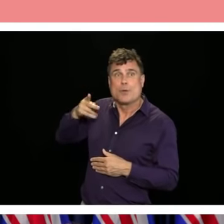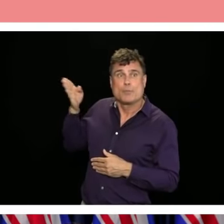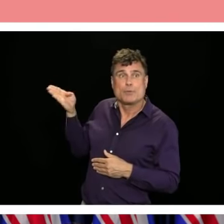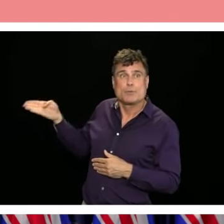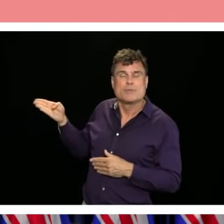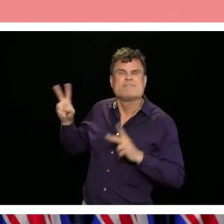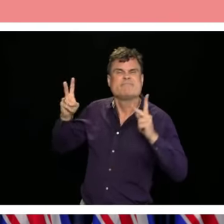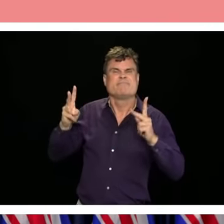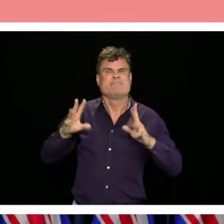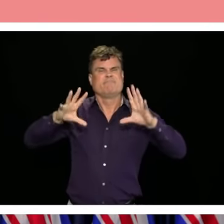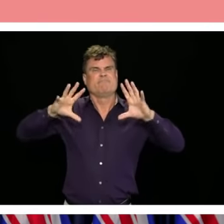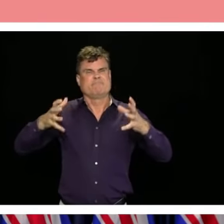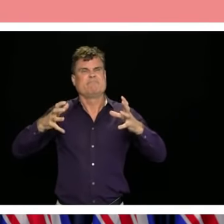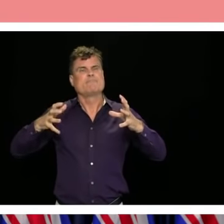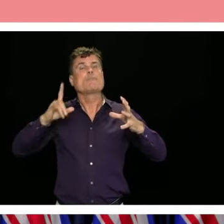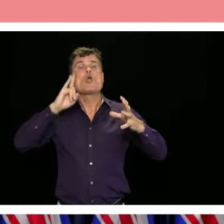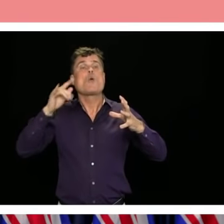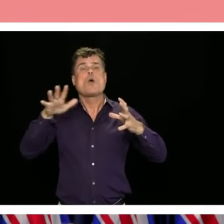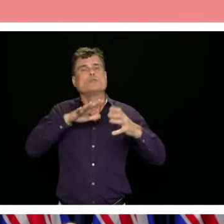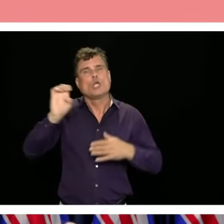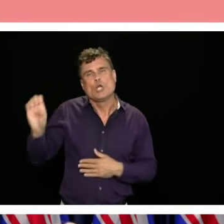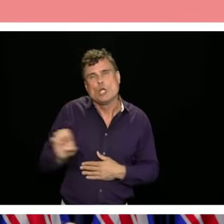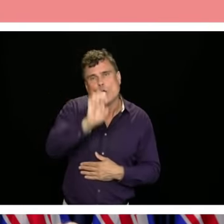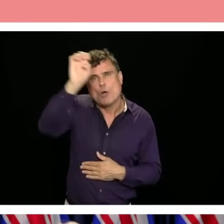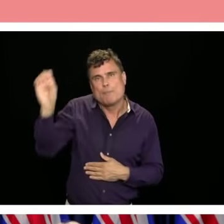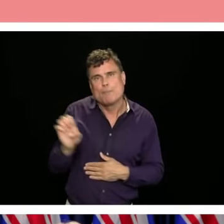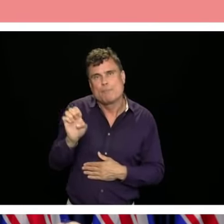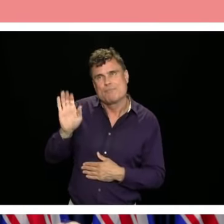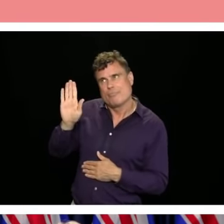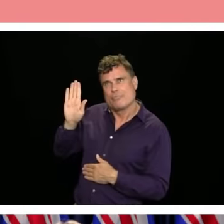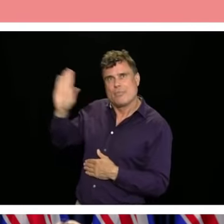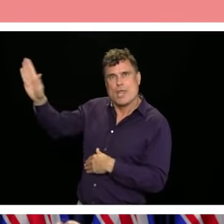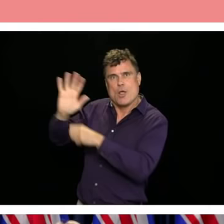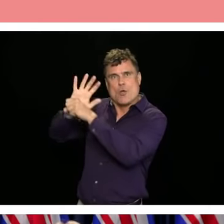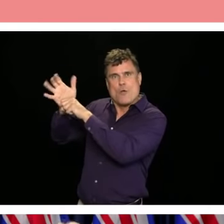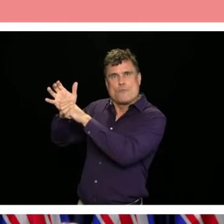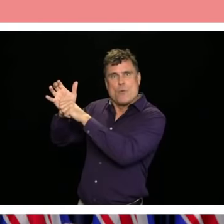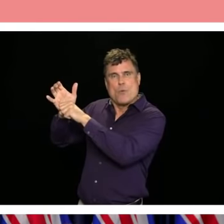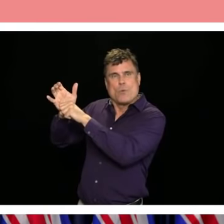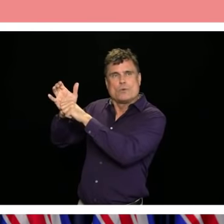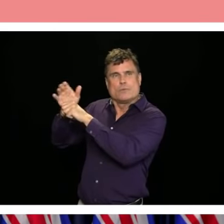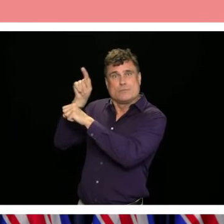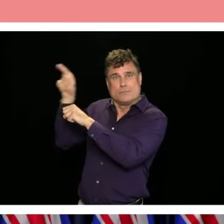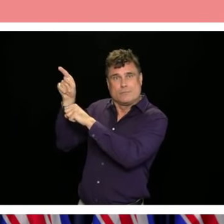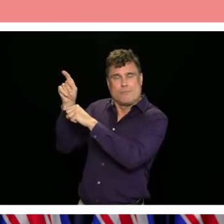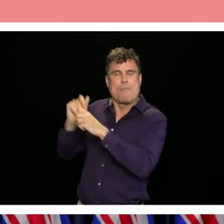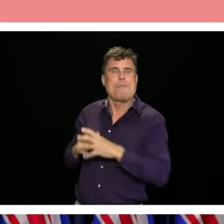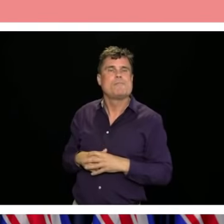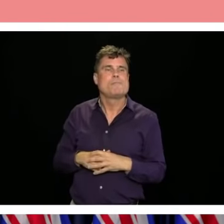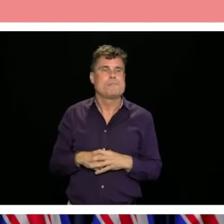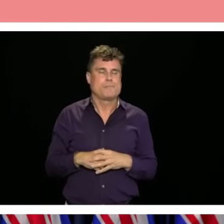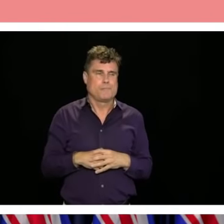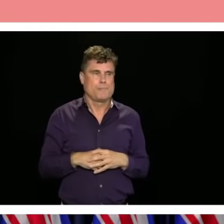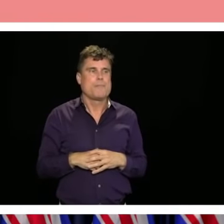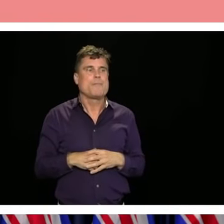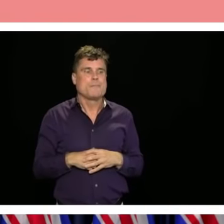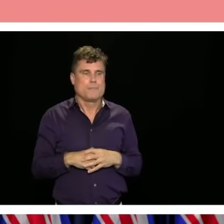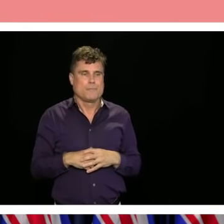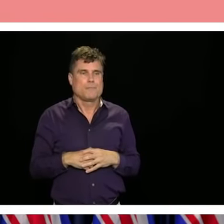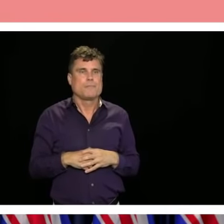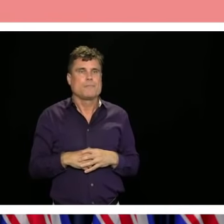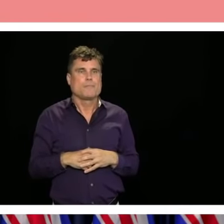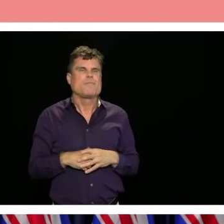Iran once we had that information as well. So it was one way of helping us confirm those links.